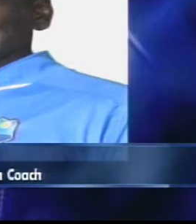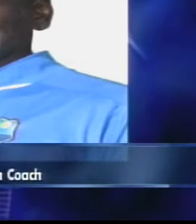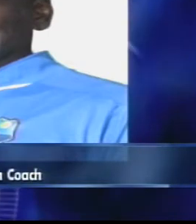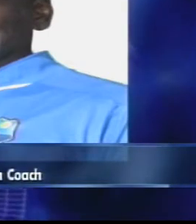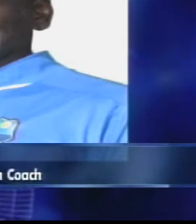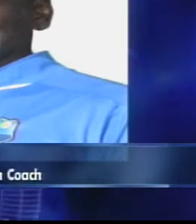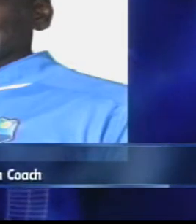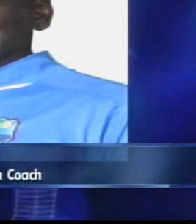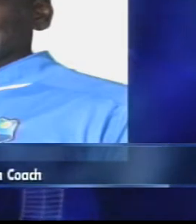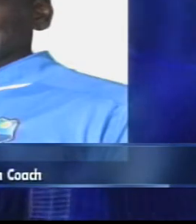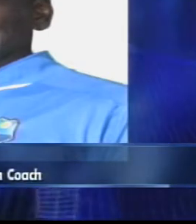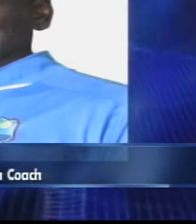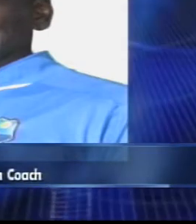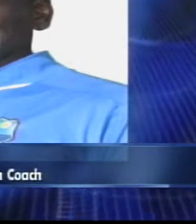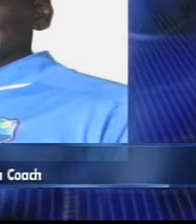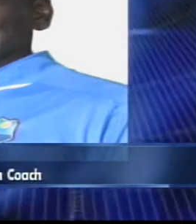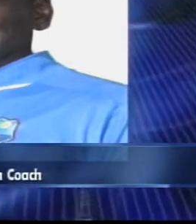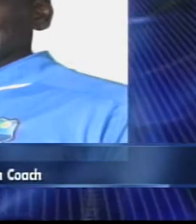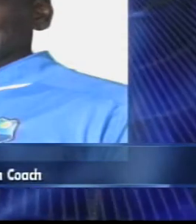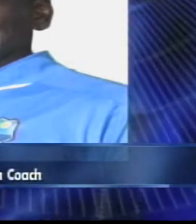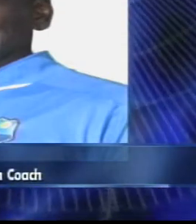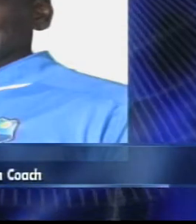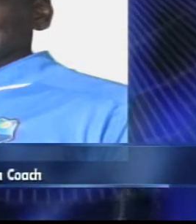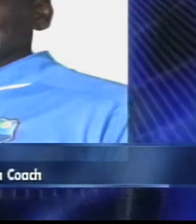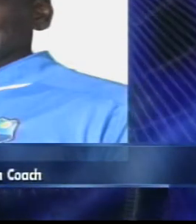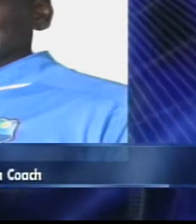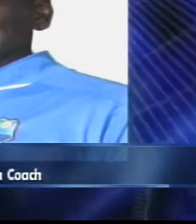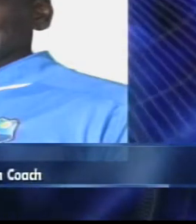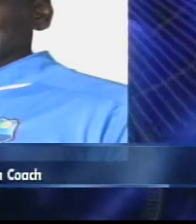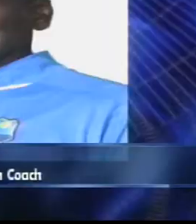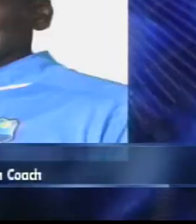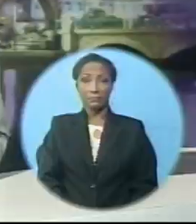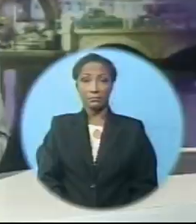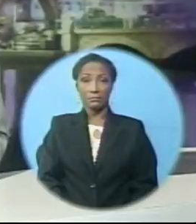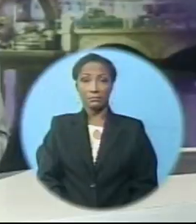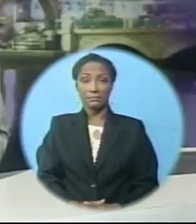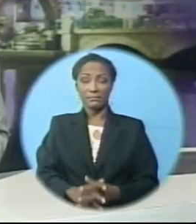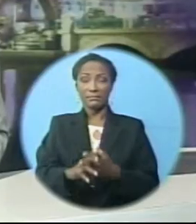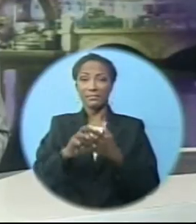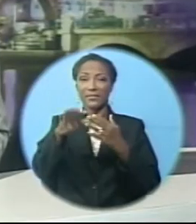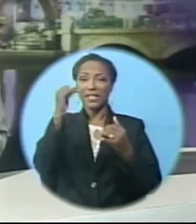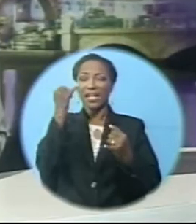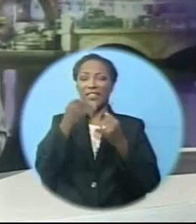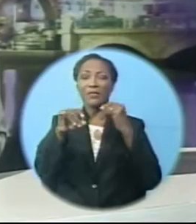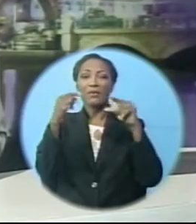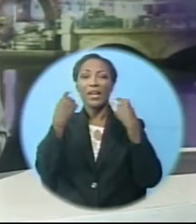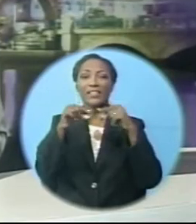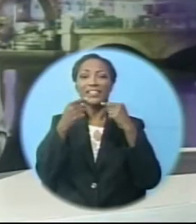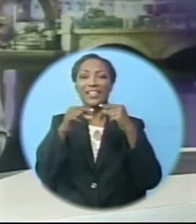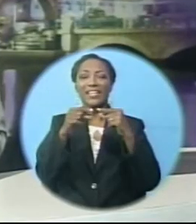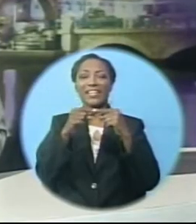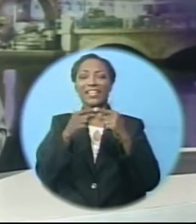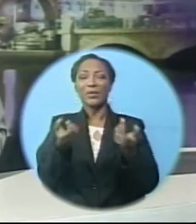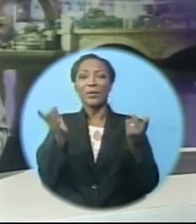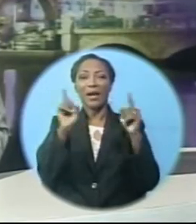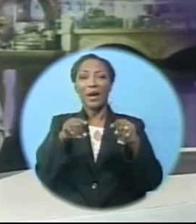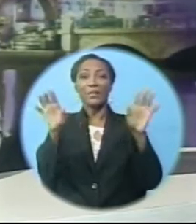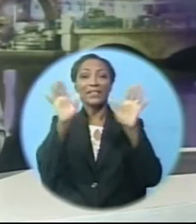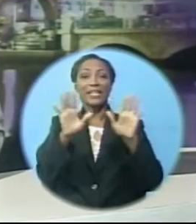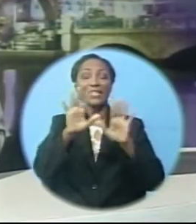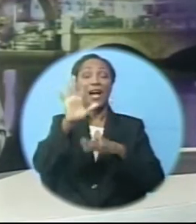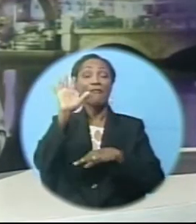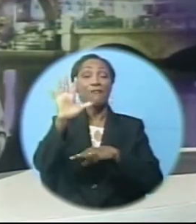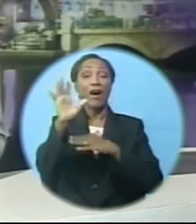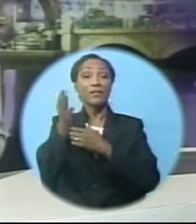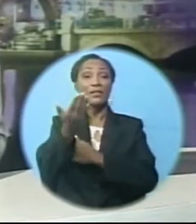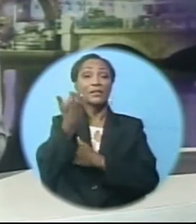total in the final that we can defend if we bat first. That final is set for Sunday 5 a.m. and